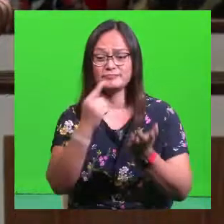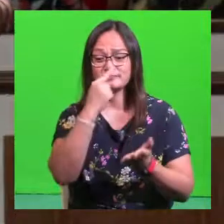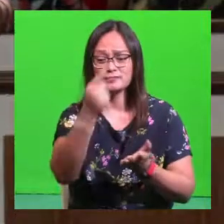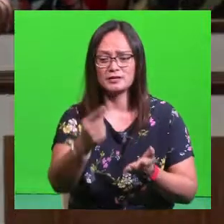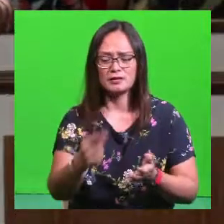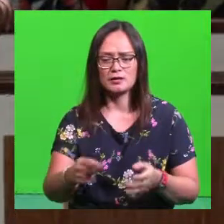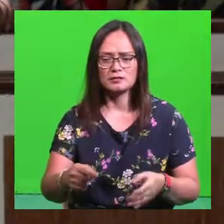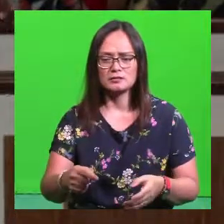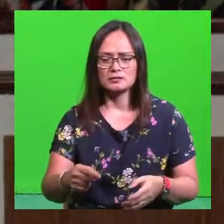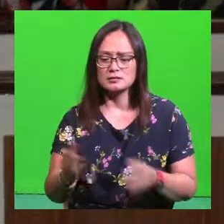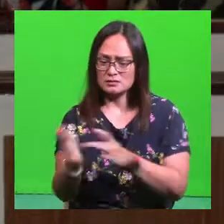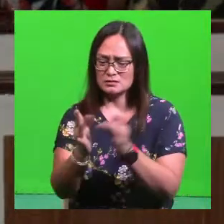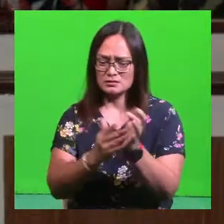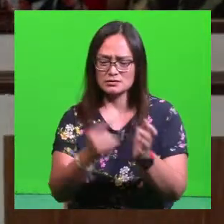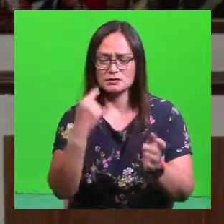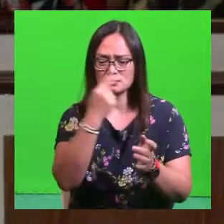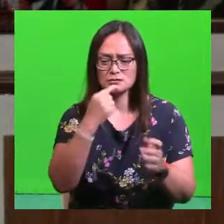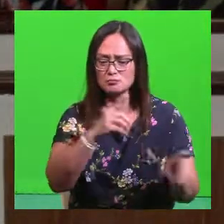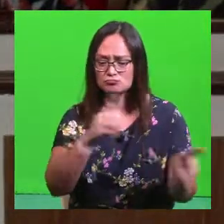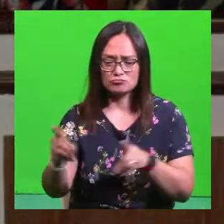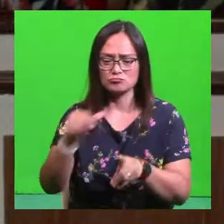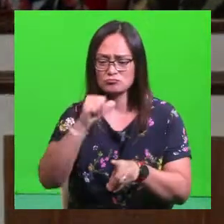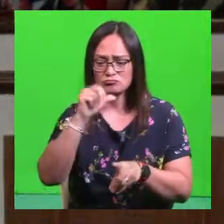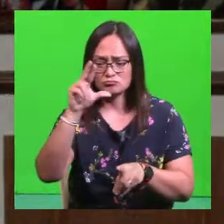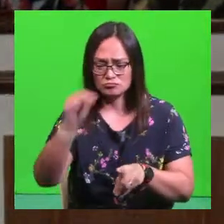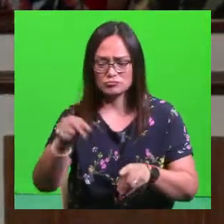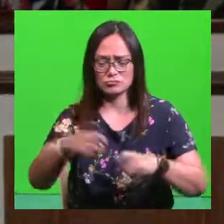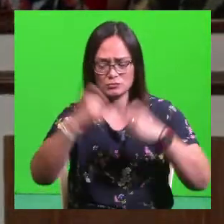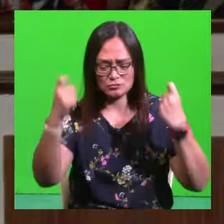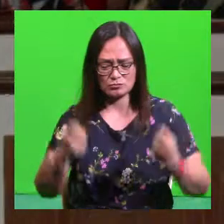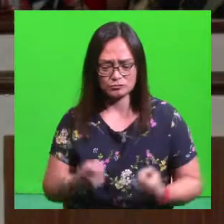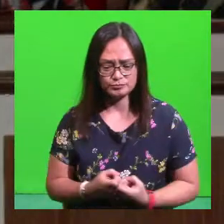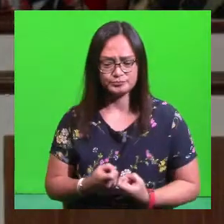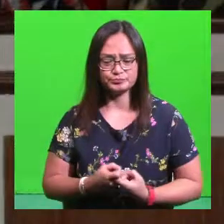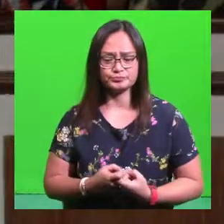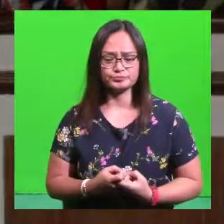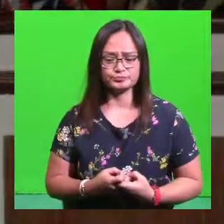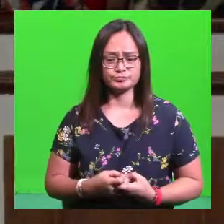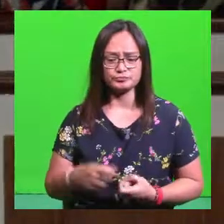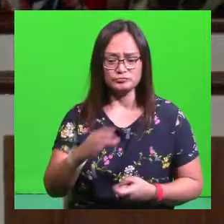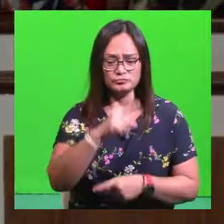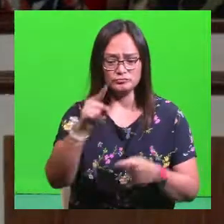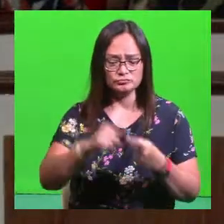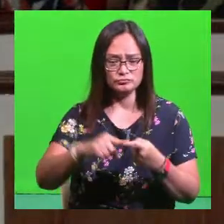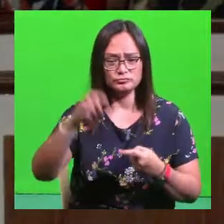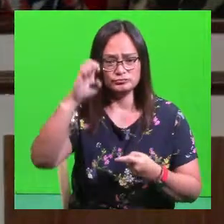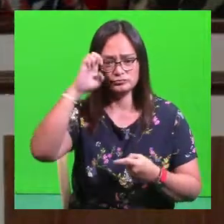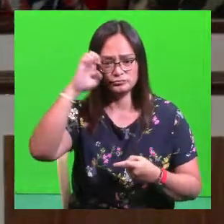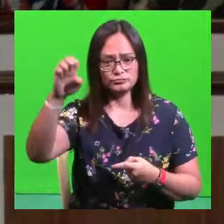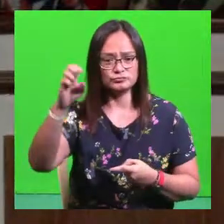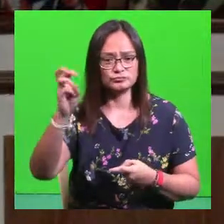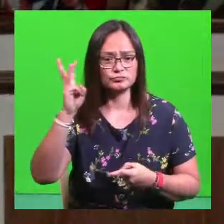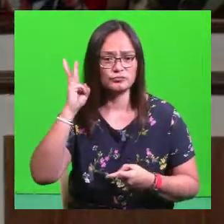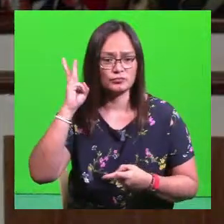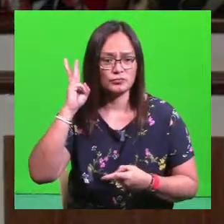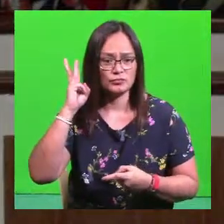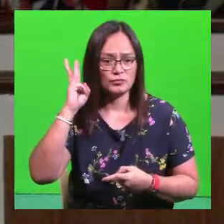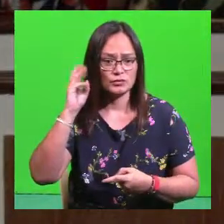guile found in his mouth, who when he was reviled, what did he do? Reviled not